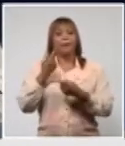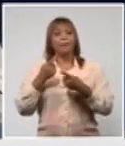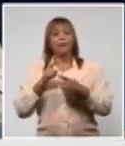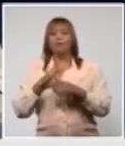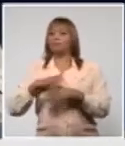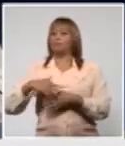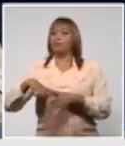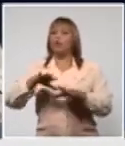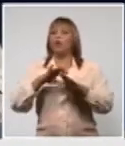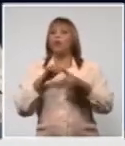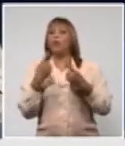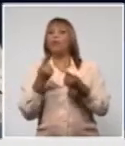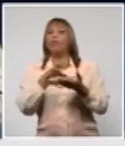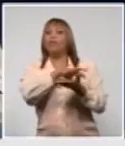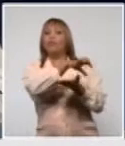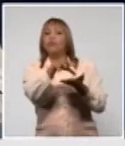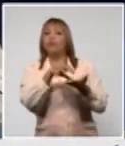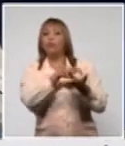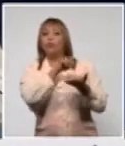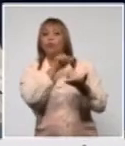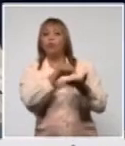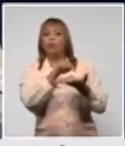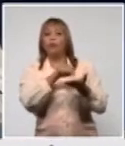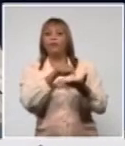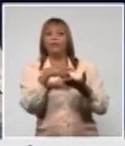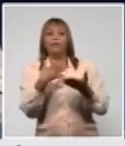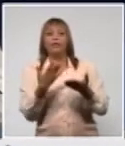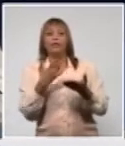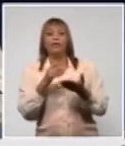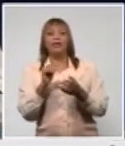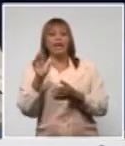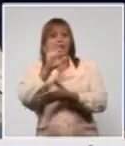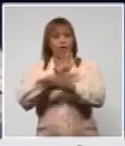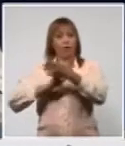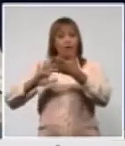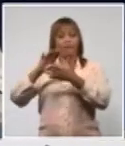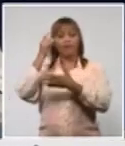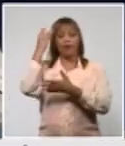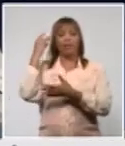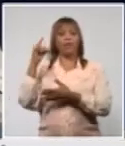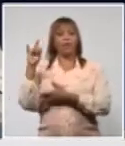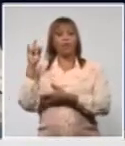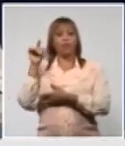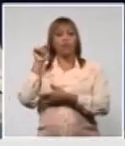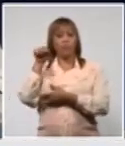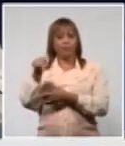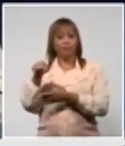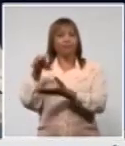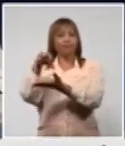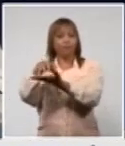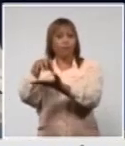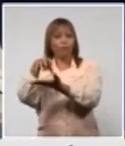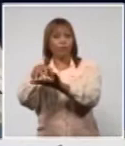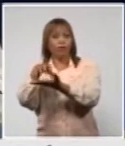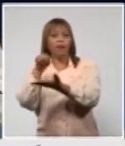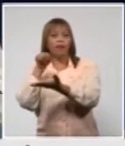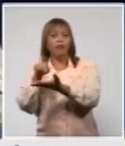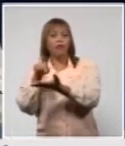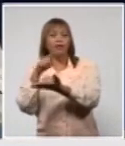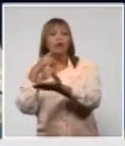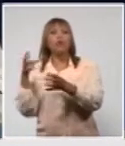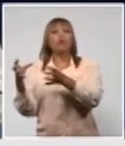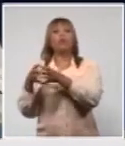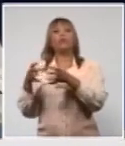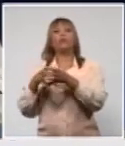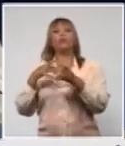were imprisoned and others were killed. Commander Ernesto Che Guevara was taken to quite a remote and